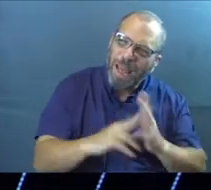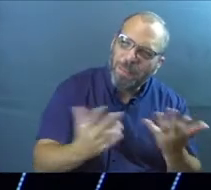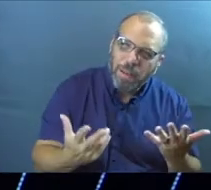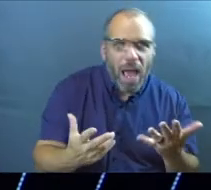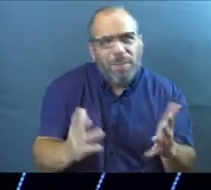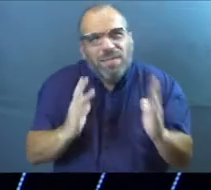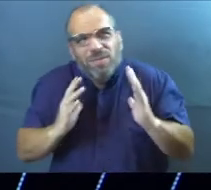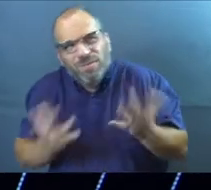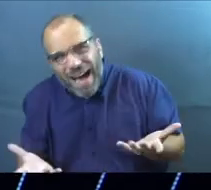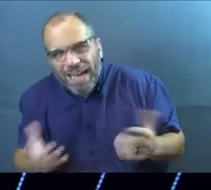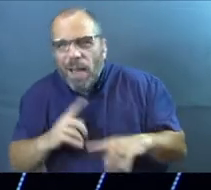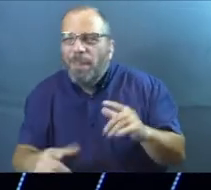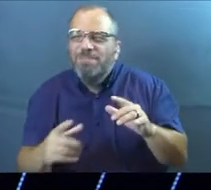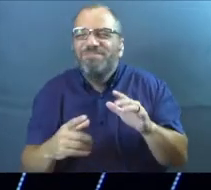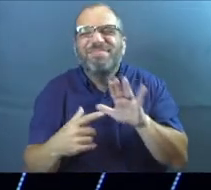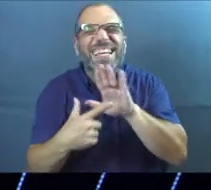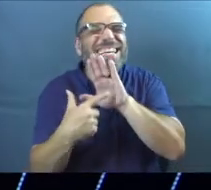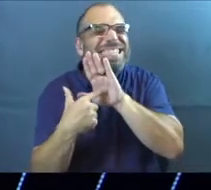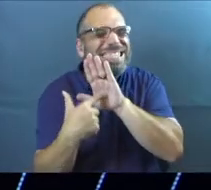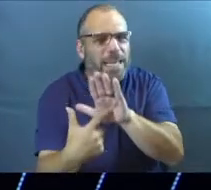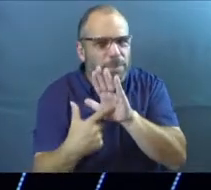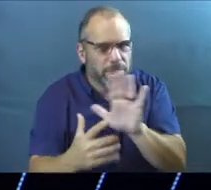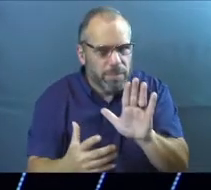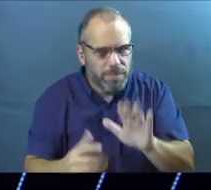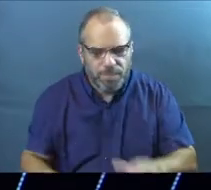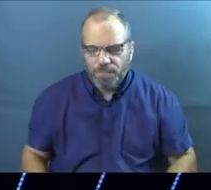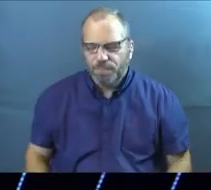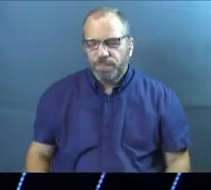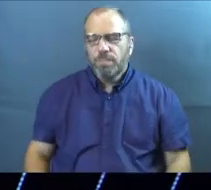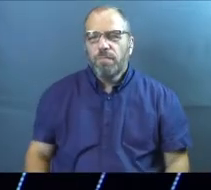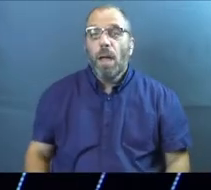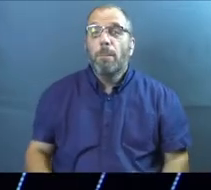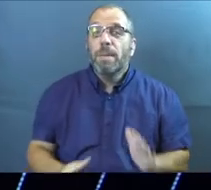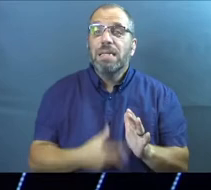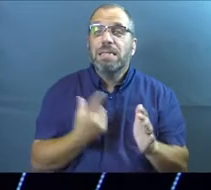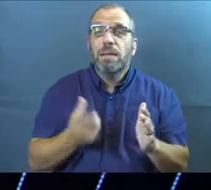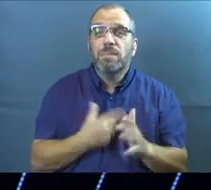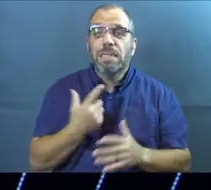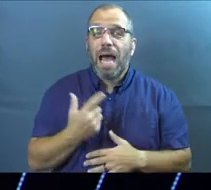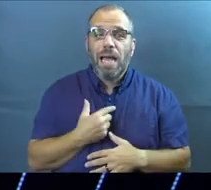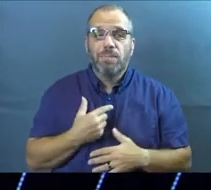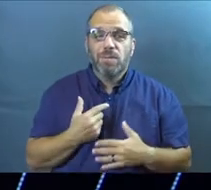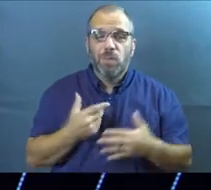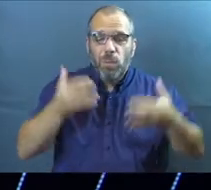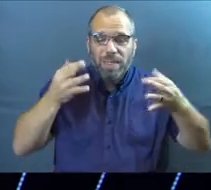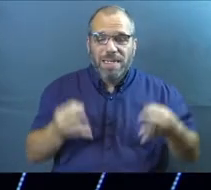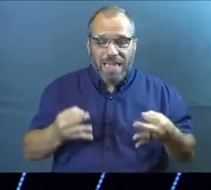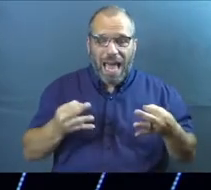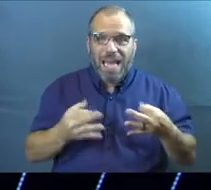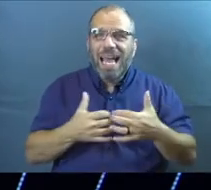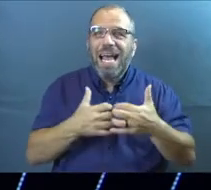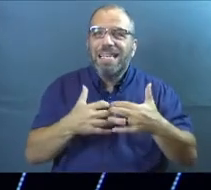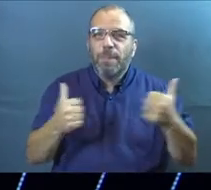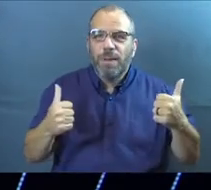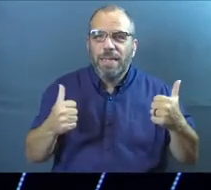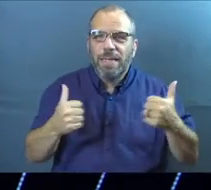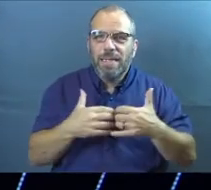nothing wrong with that. It's just an illustration. But sometimes we choose to do things